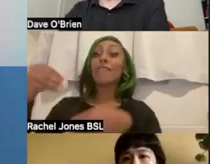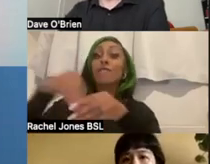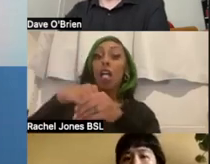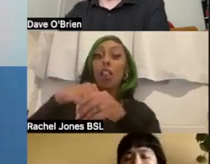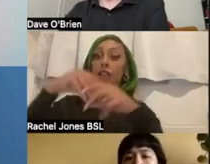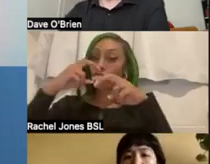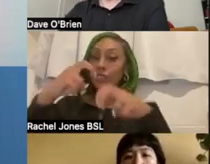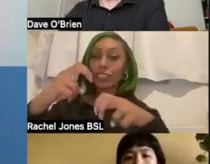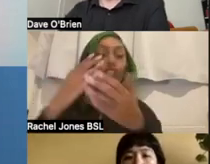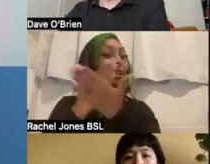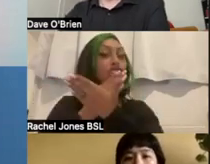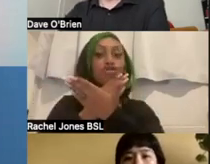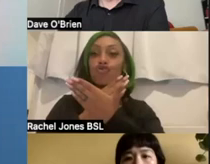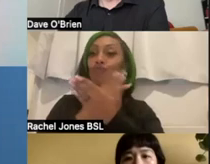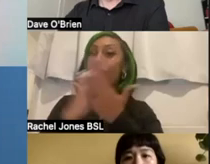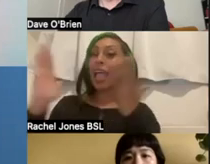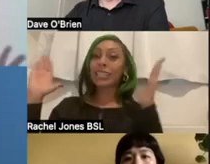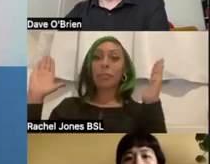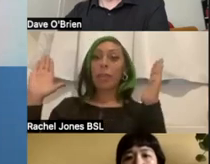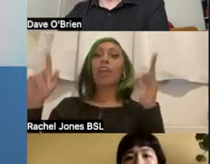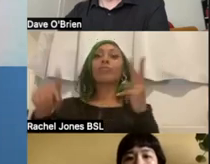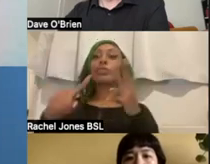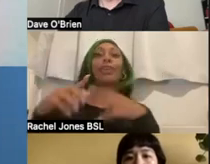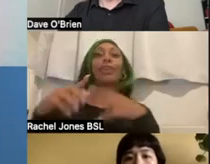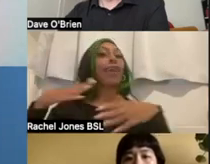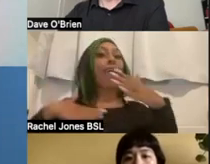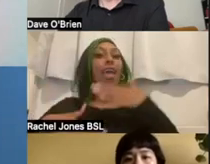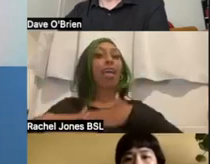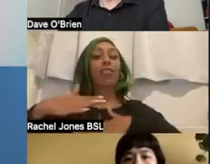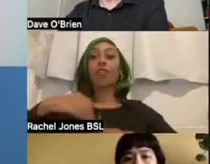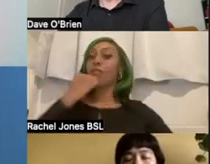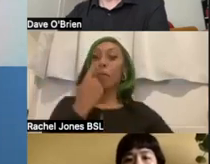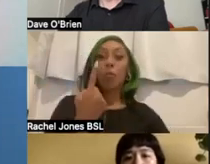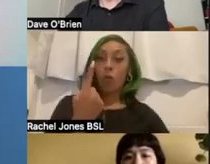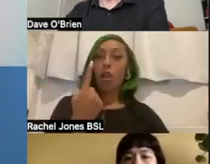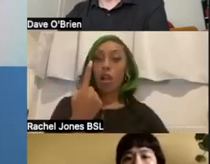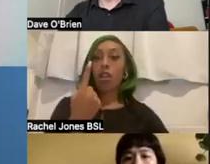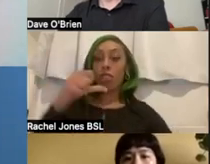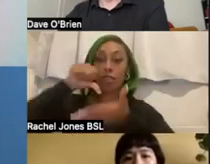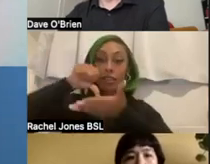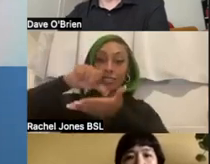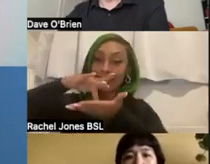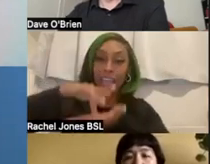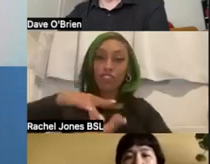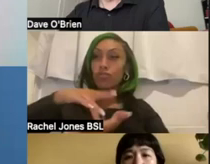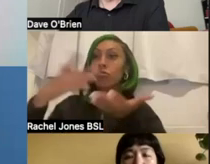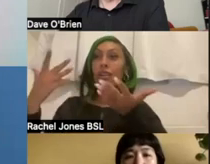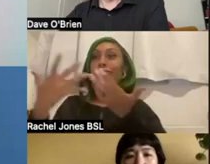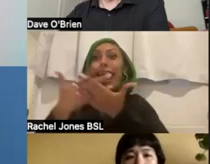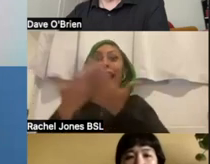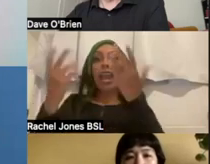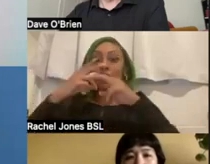central. I mean, it should be central in any research that we conduct, but particularly when we are approaching